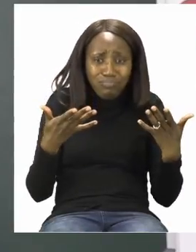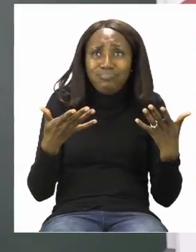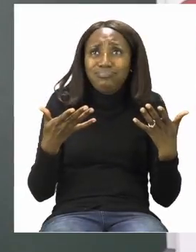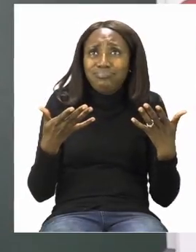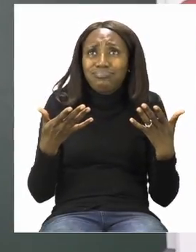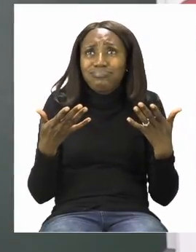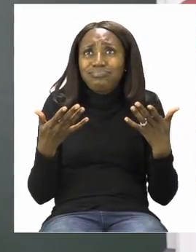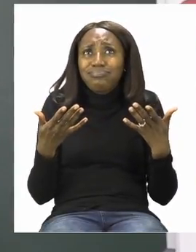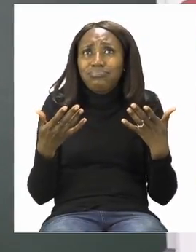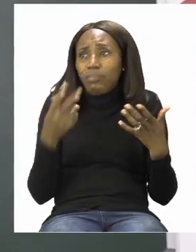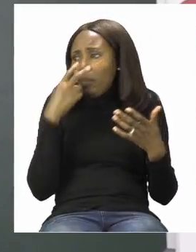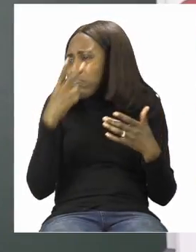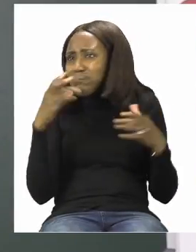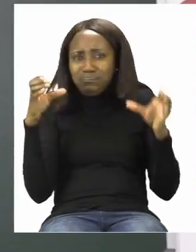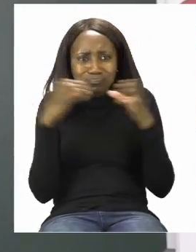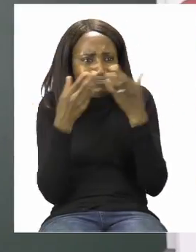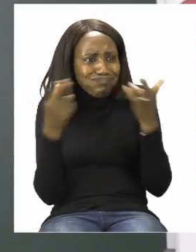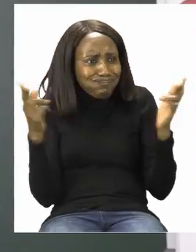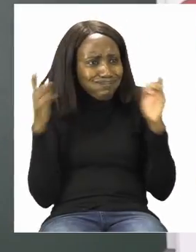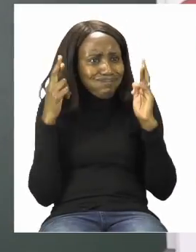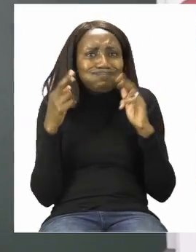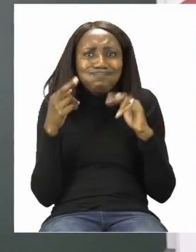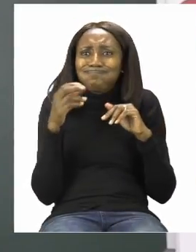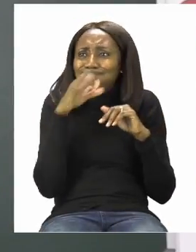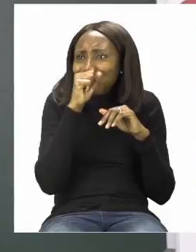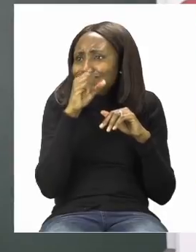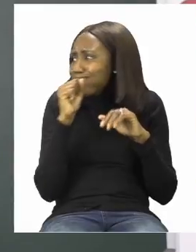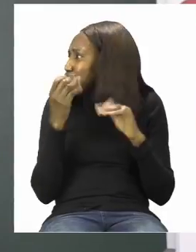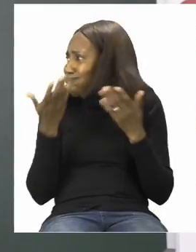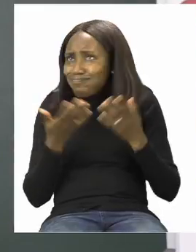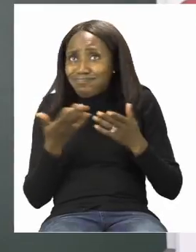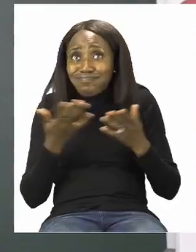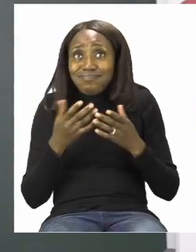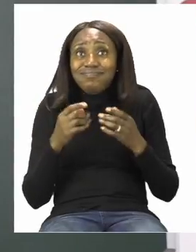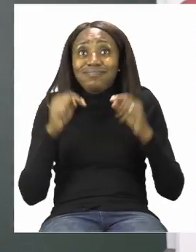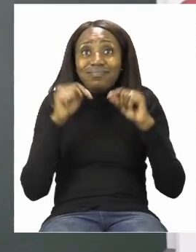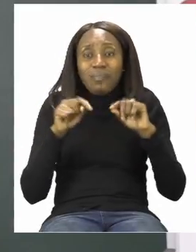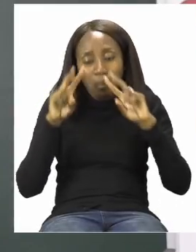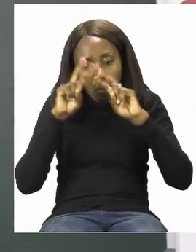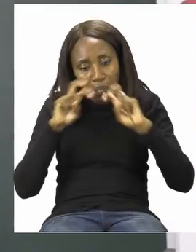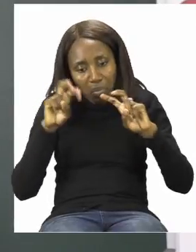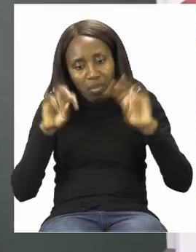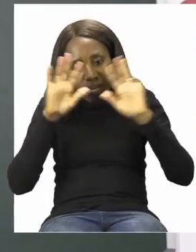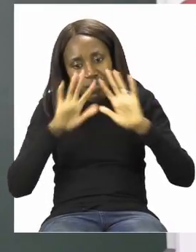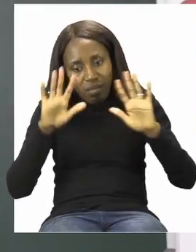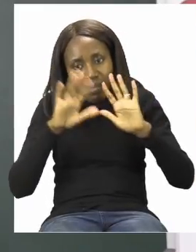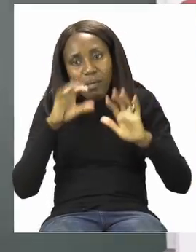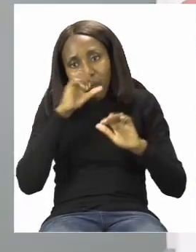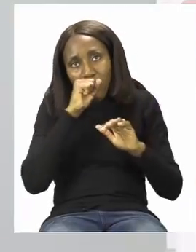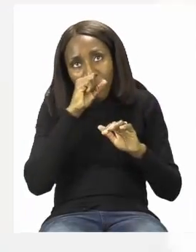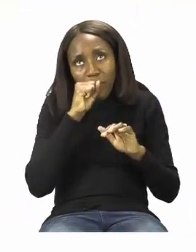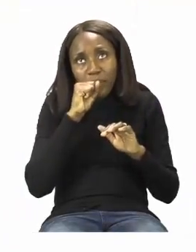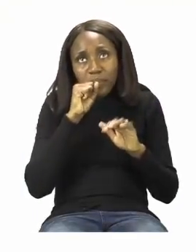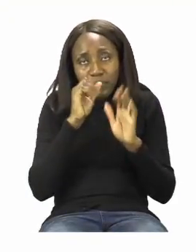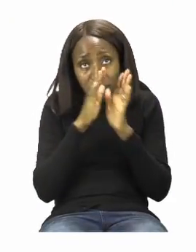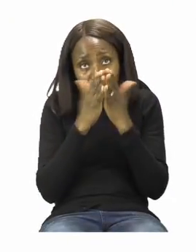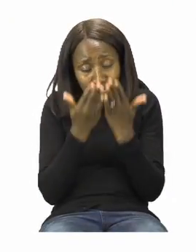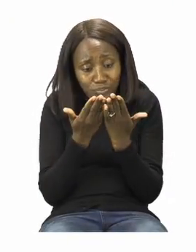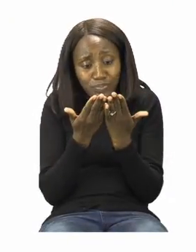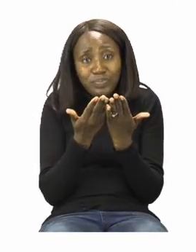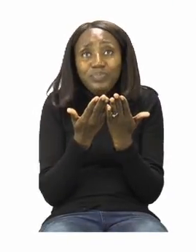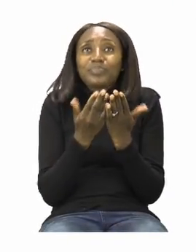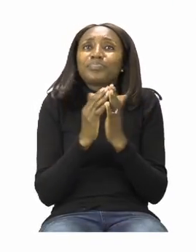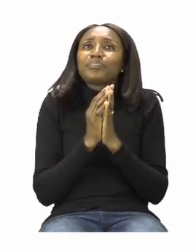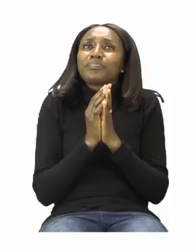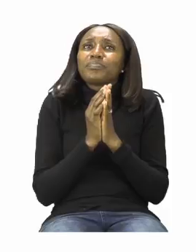it in our classroom, let's now try and look for the color orange in our exercise.